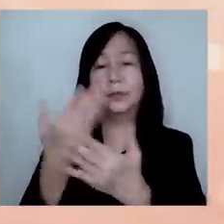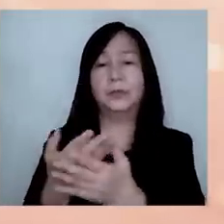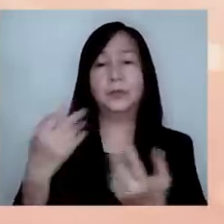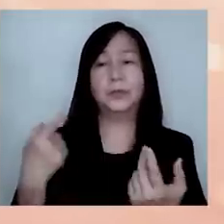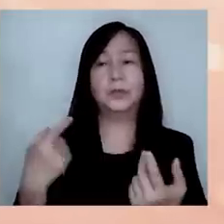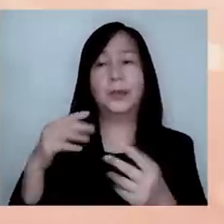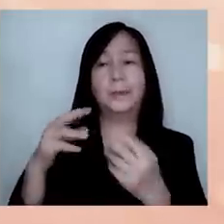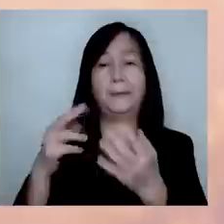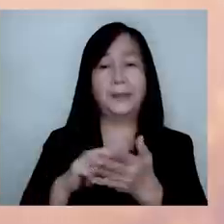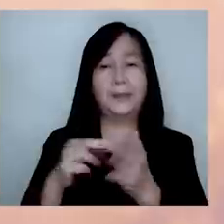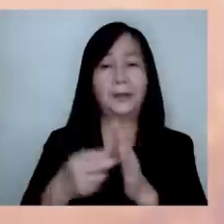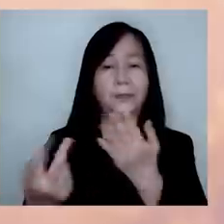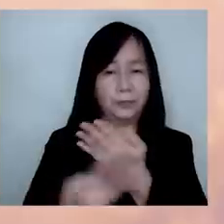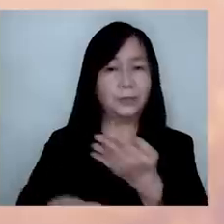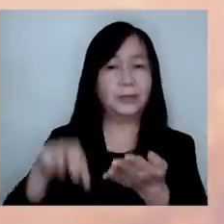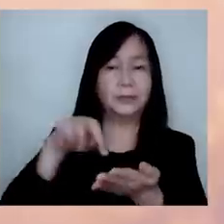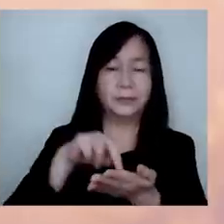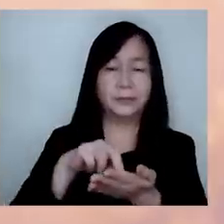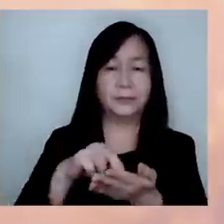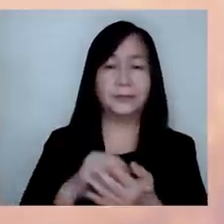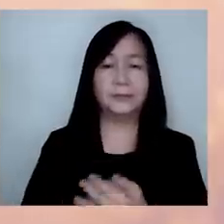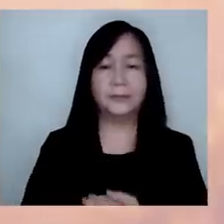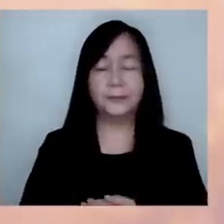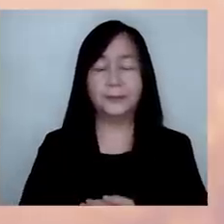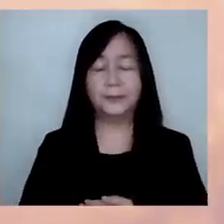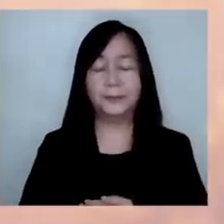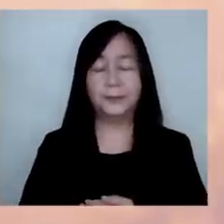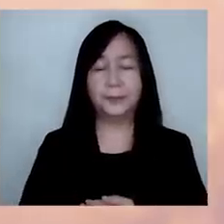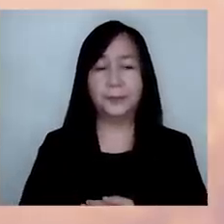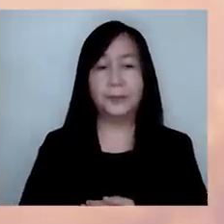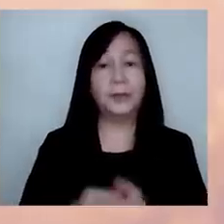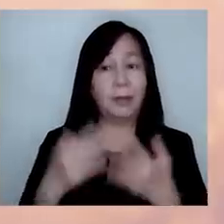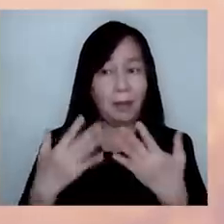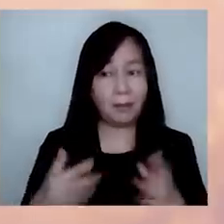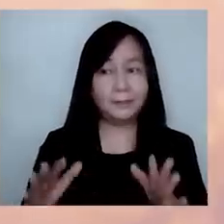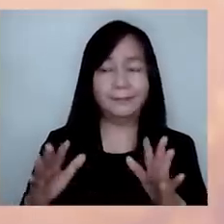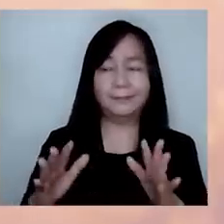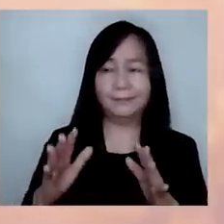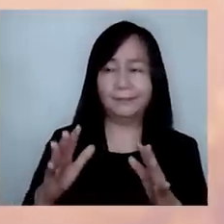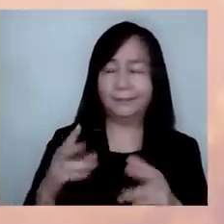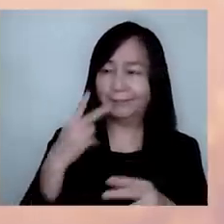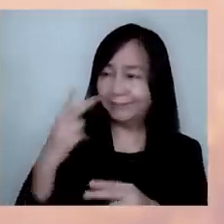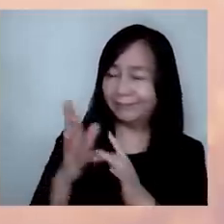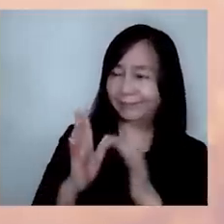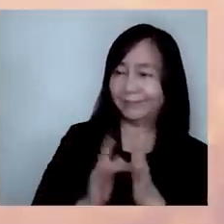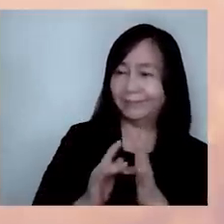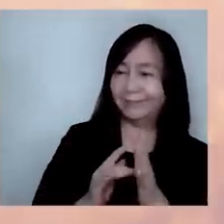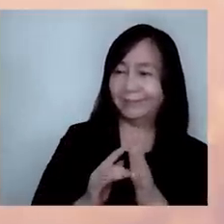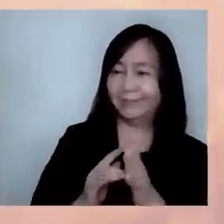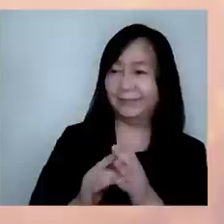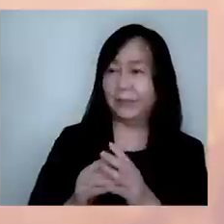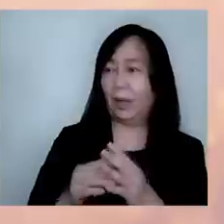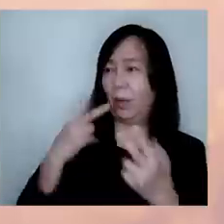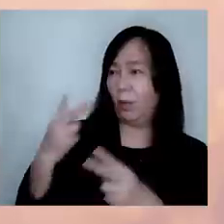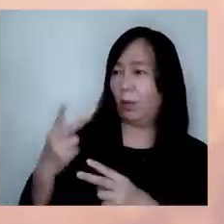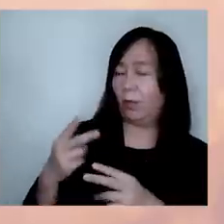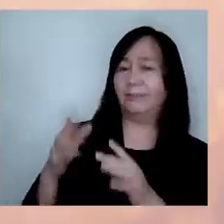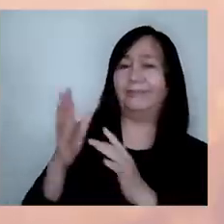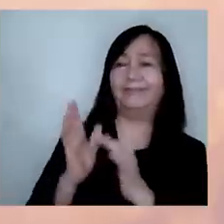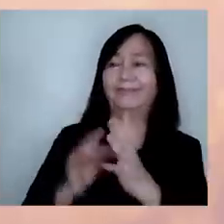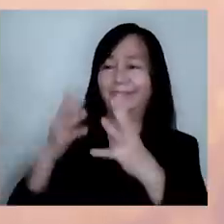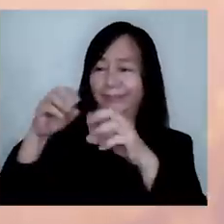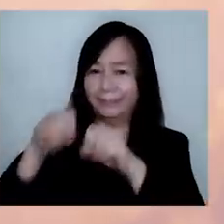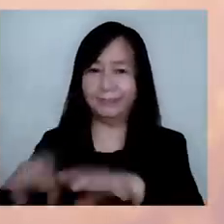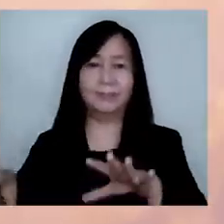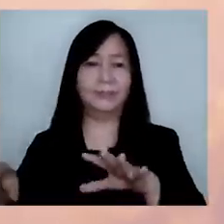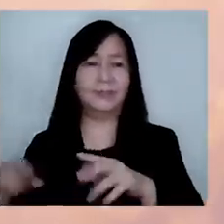Resurrection when they had finally recognized the Lord he vanished and they